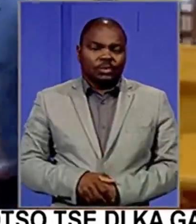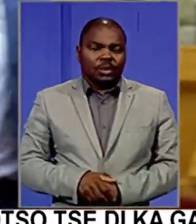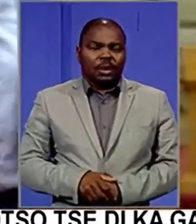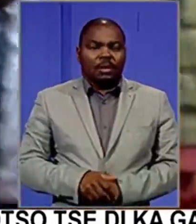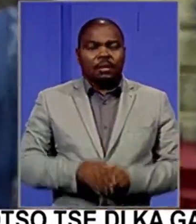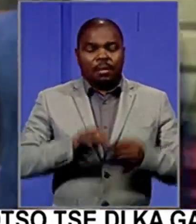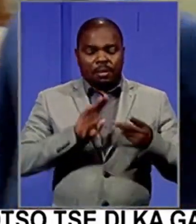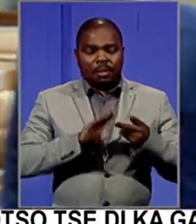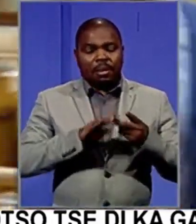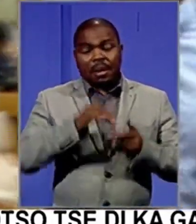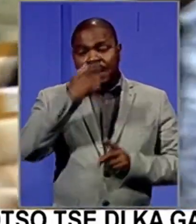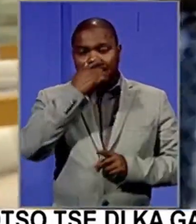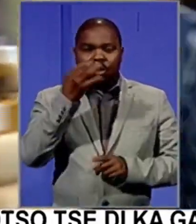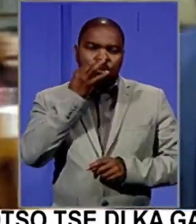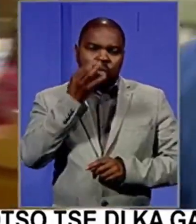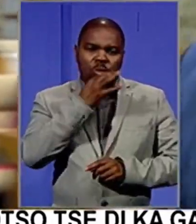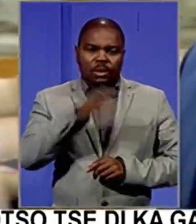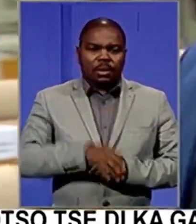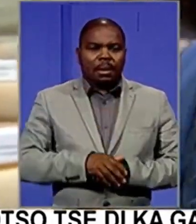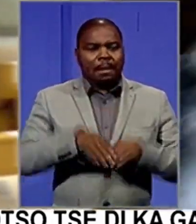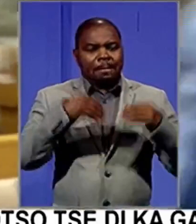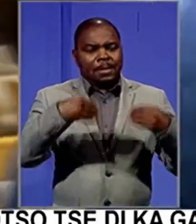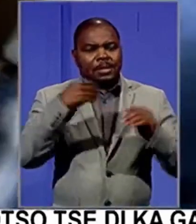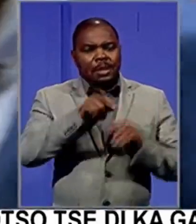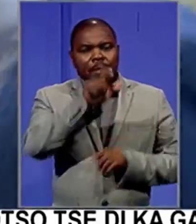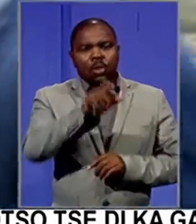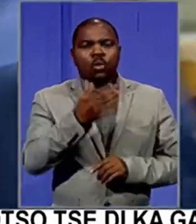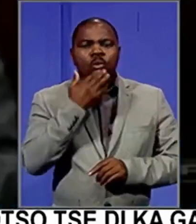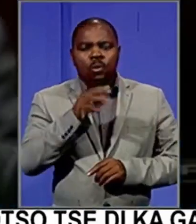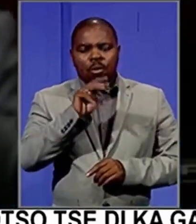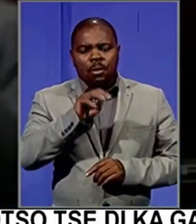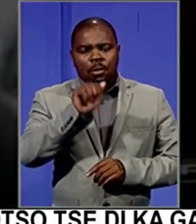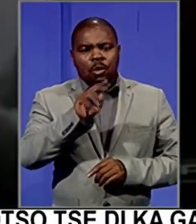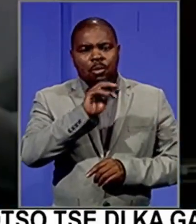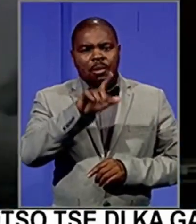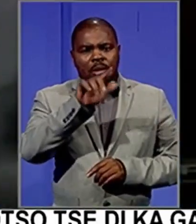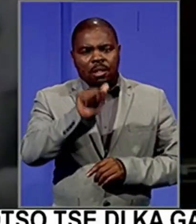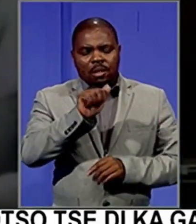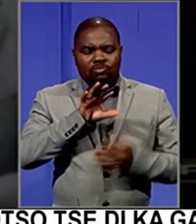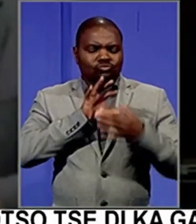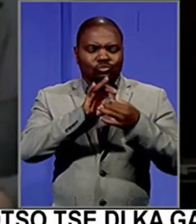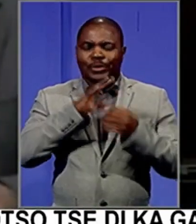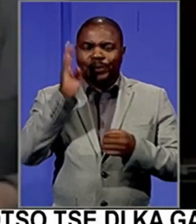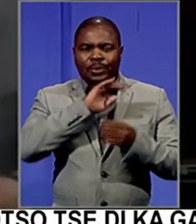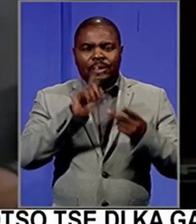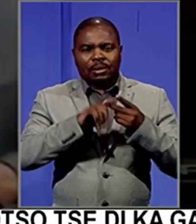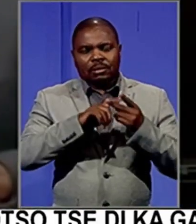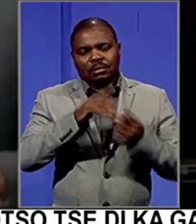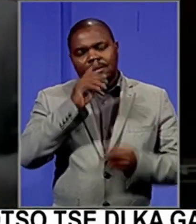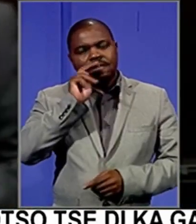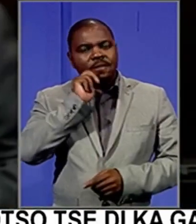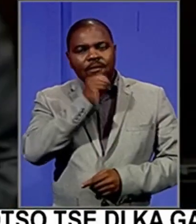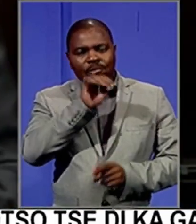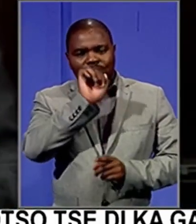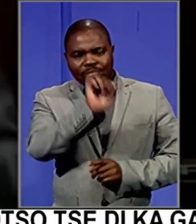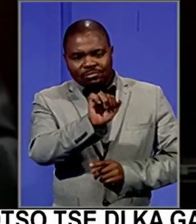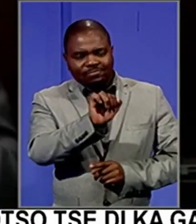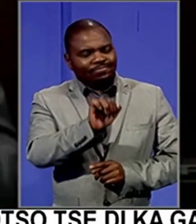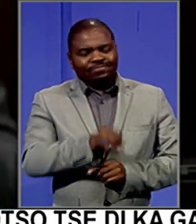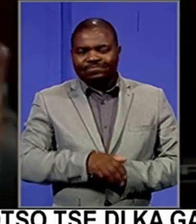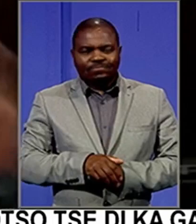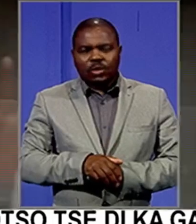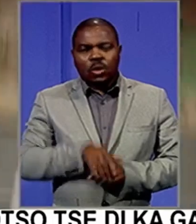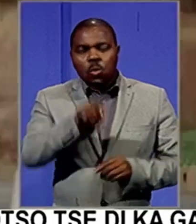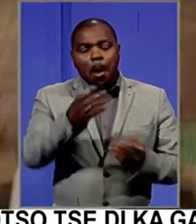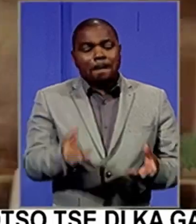Ramaphosa a re ga golegane ka go pele rakgwebo hangwane maumela ga mmogo le setlogolo sa gago ba go begwang fa ba iponetse diranta di